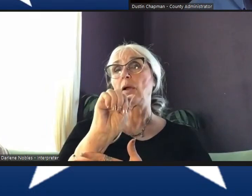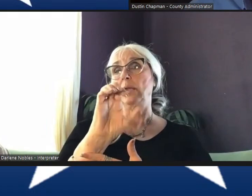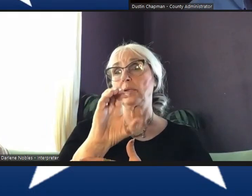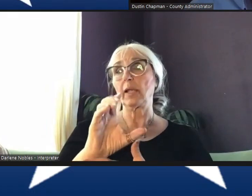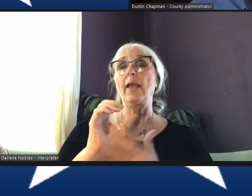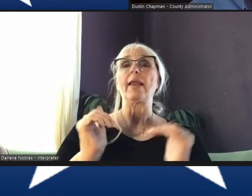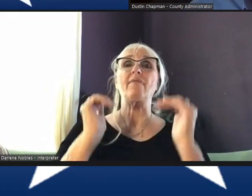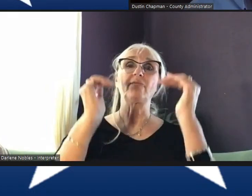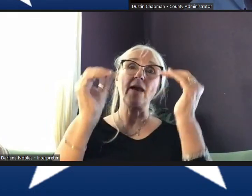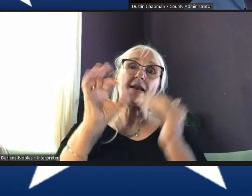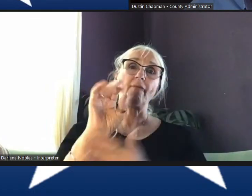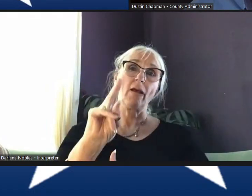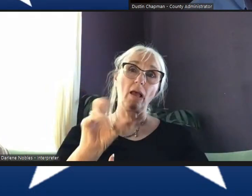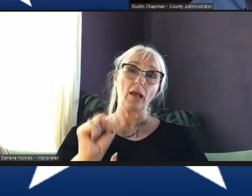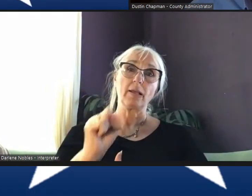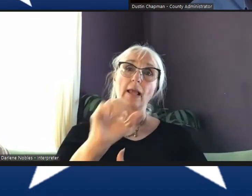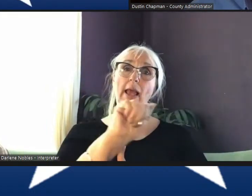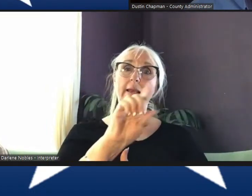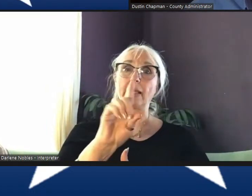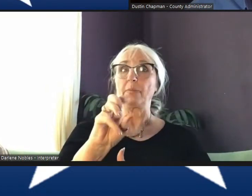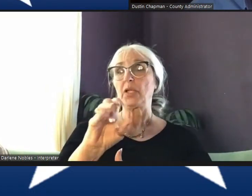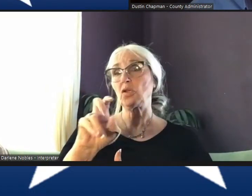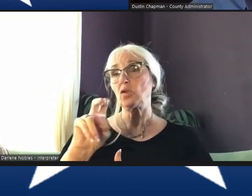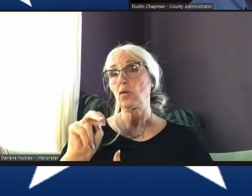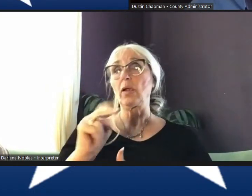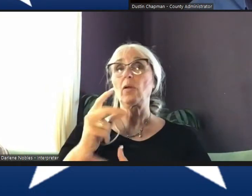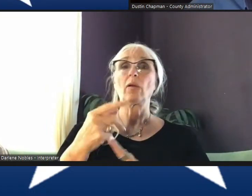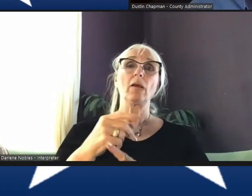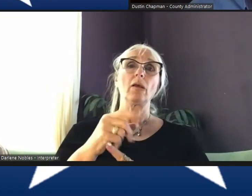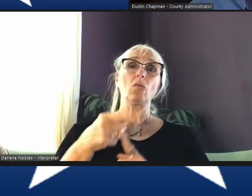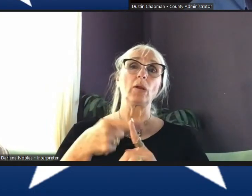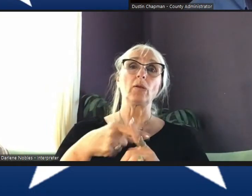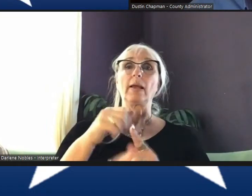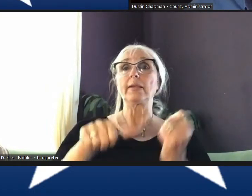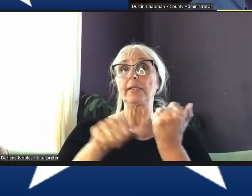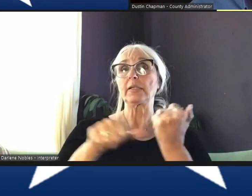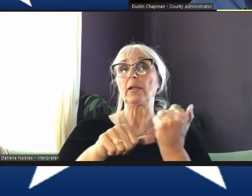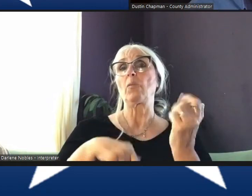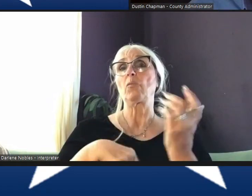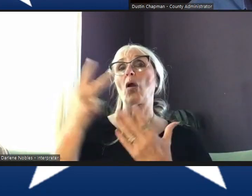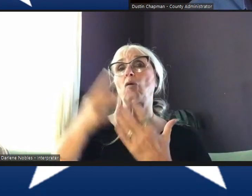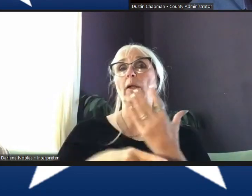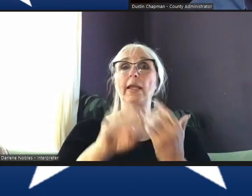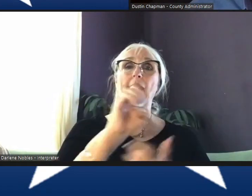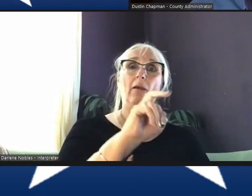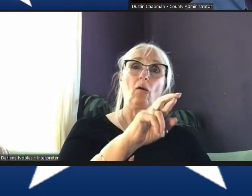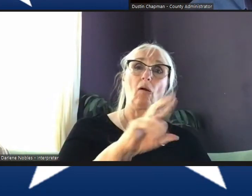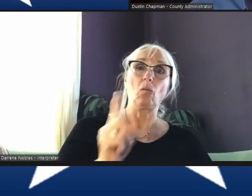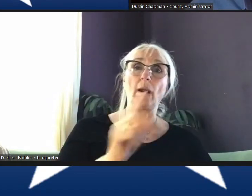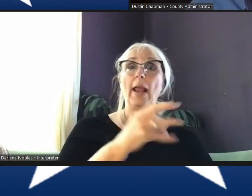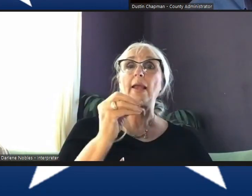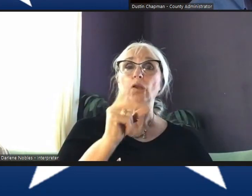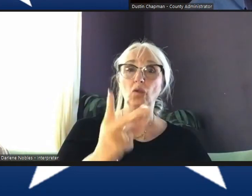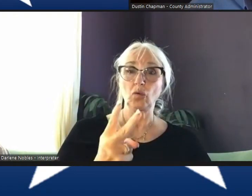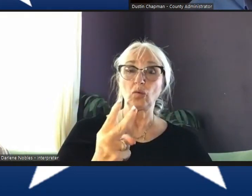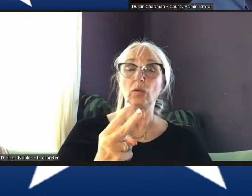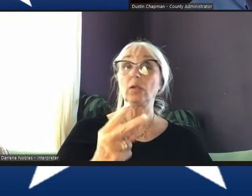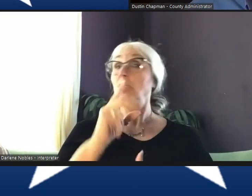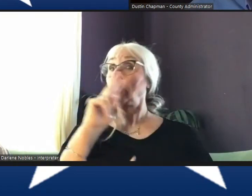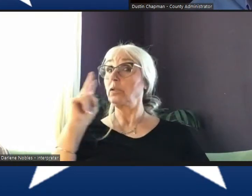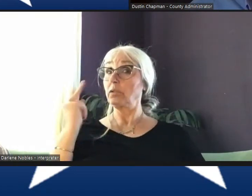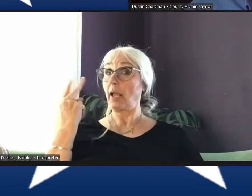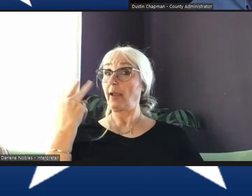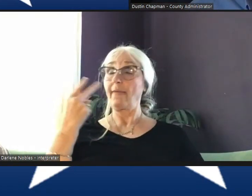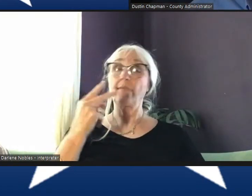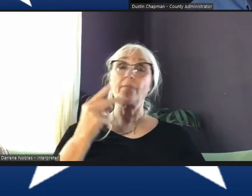for administration of emergency rental assistance program, ERA1 and ERA2. All right, is there a second? Second. Motion